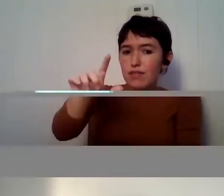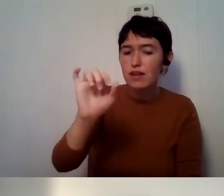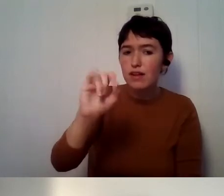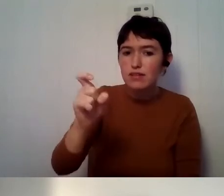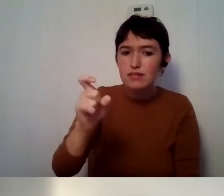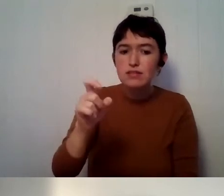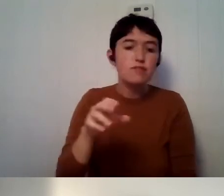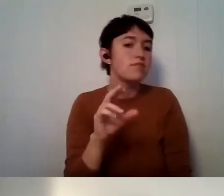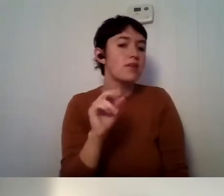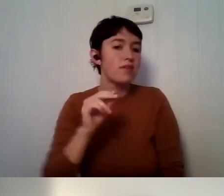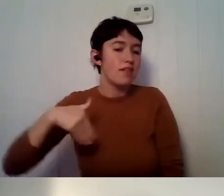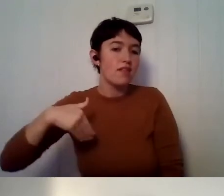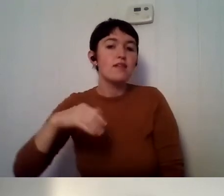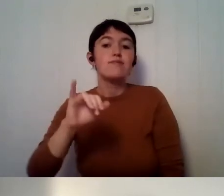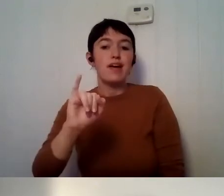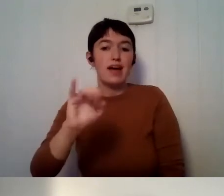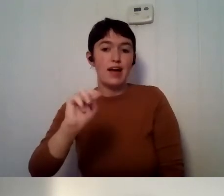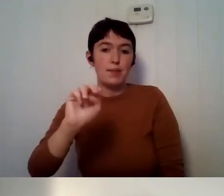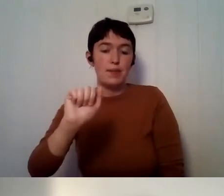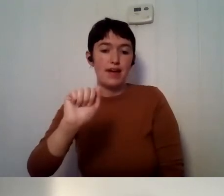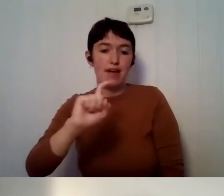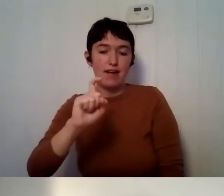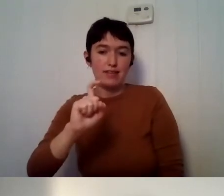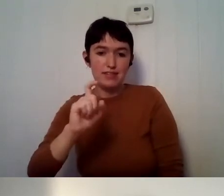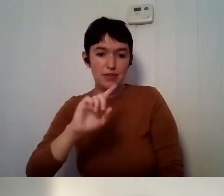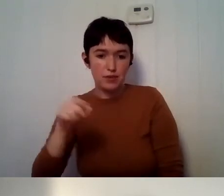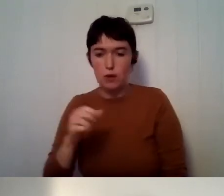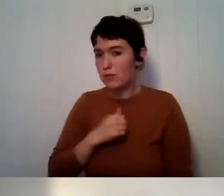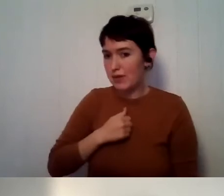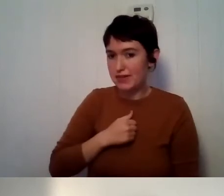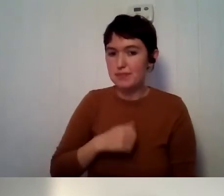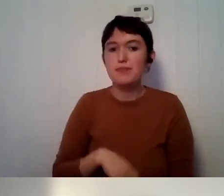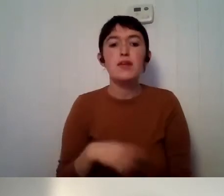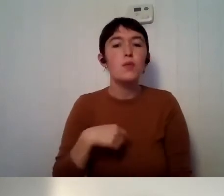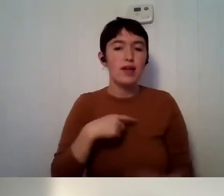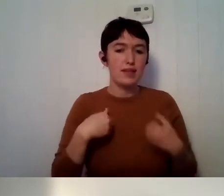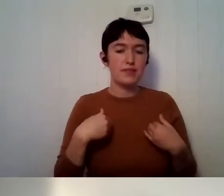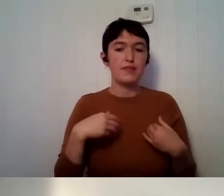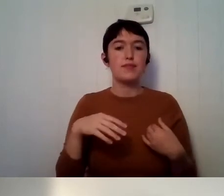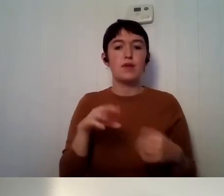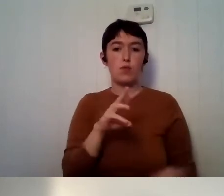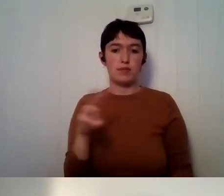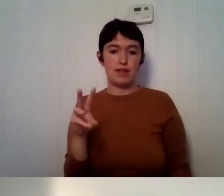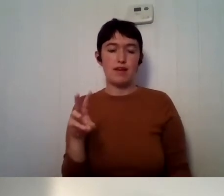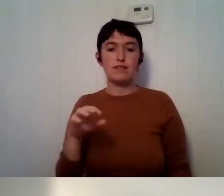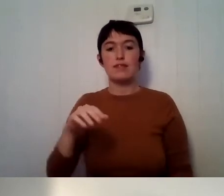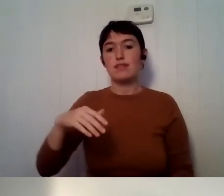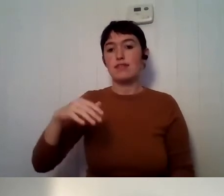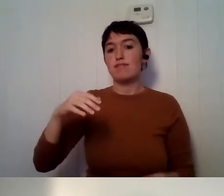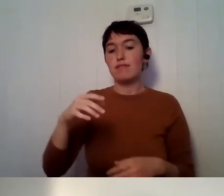It's on IMAX exclusively. So sorry about that. So check, we've got a web page, thelastglaciers.com, which has all the